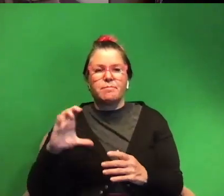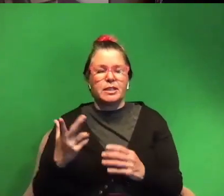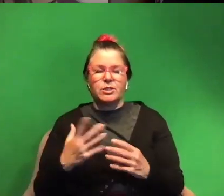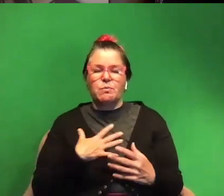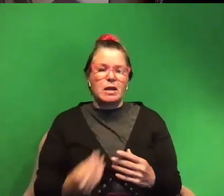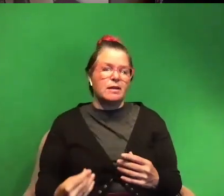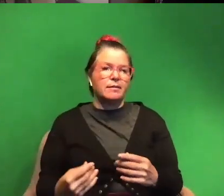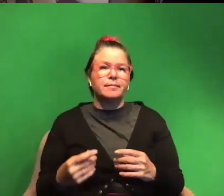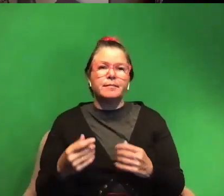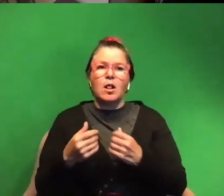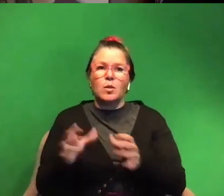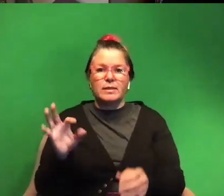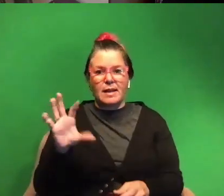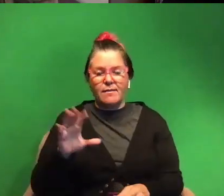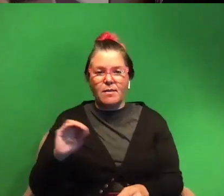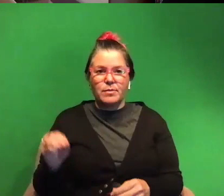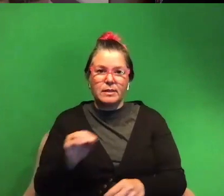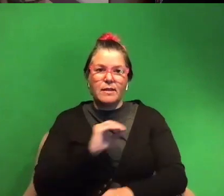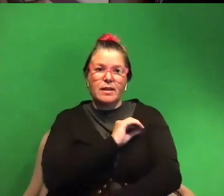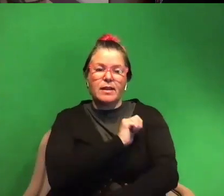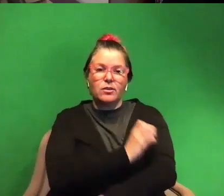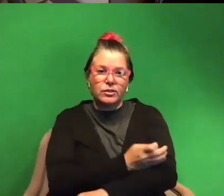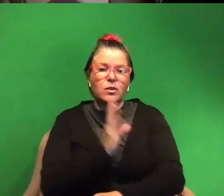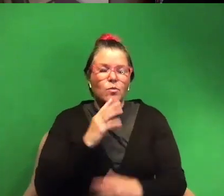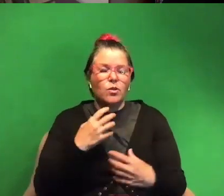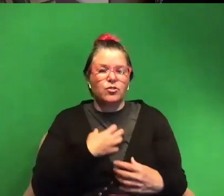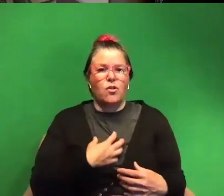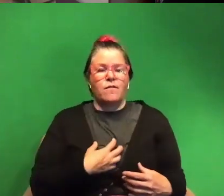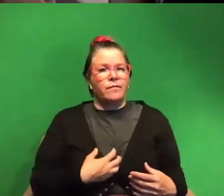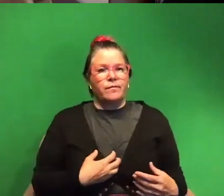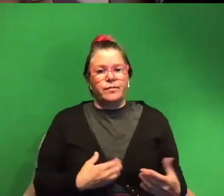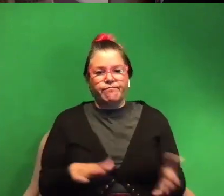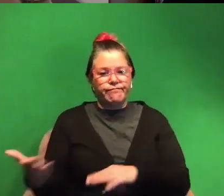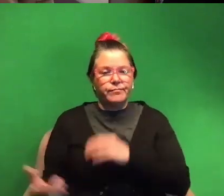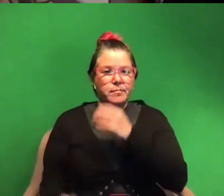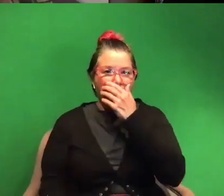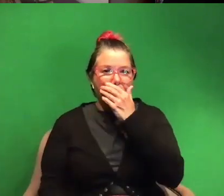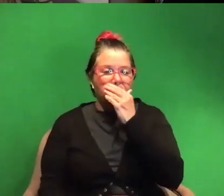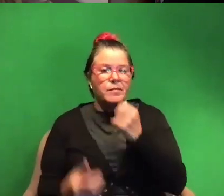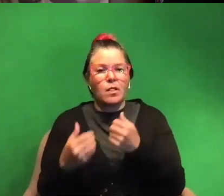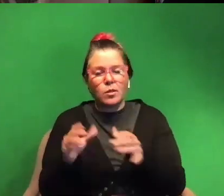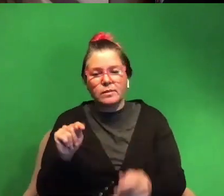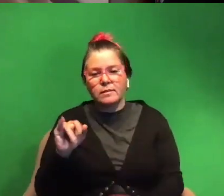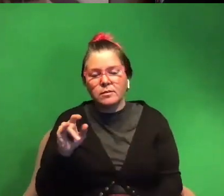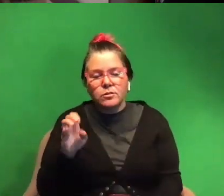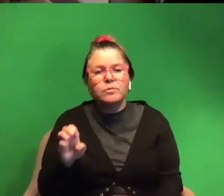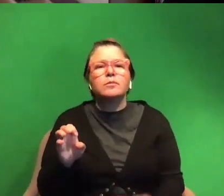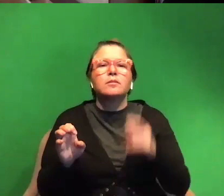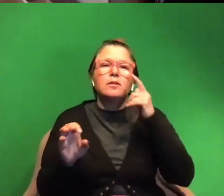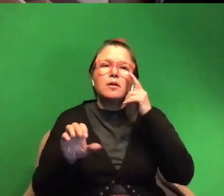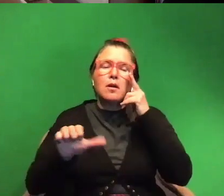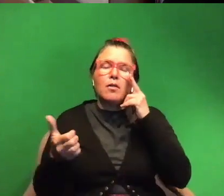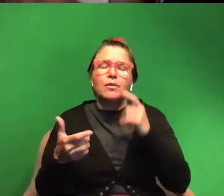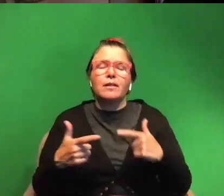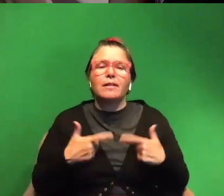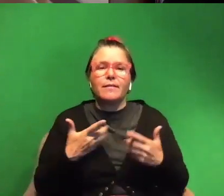they're losing 95% of their energy, they're going to start starving to death. And so they're going to start losing tissue, and then they're going to have other organisms